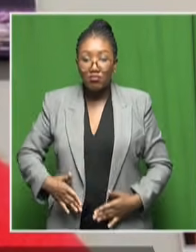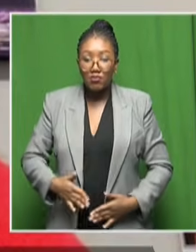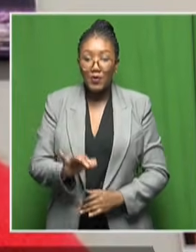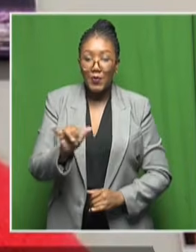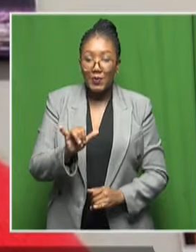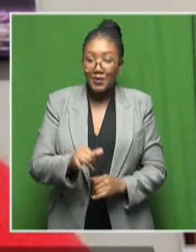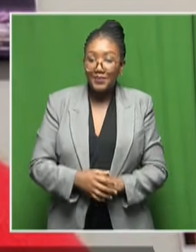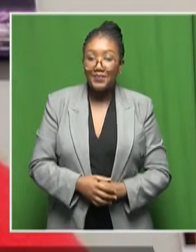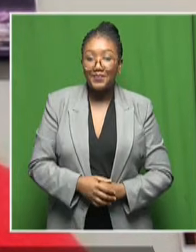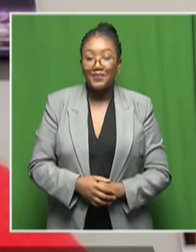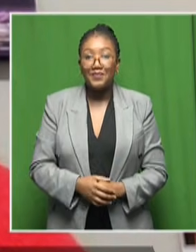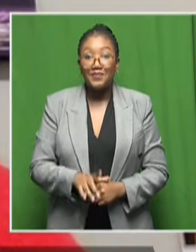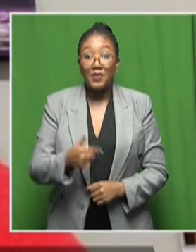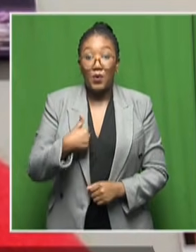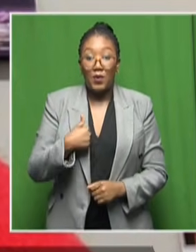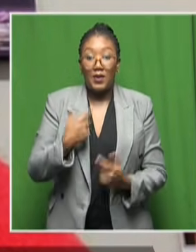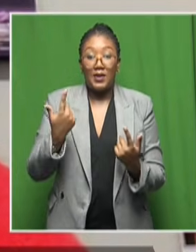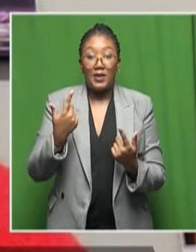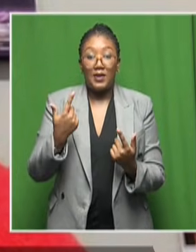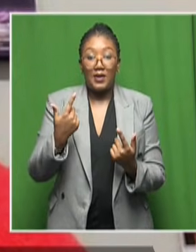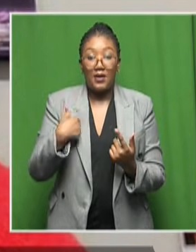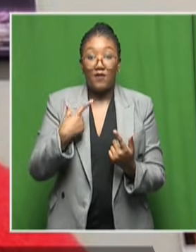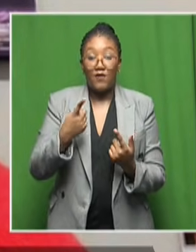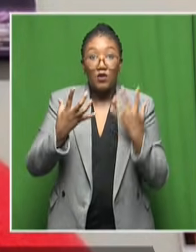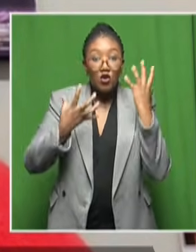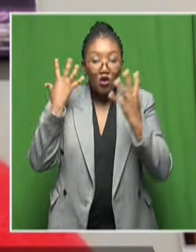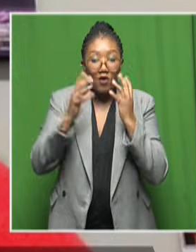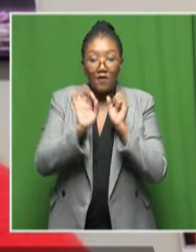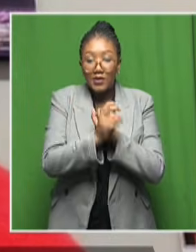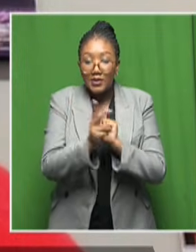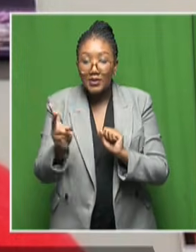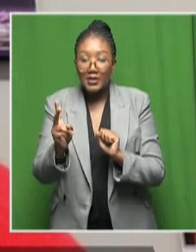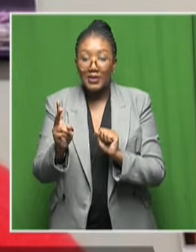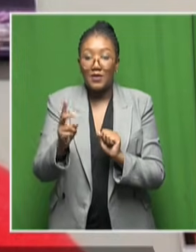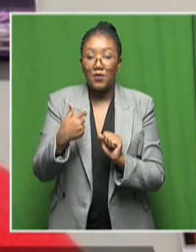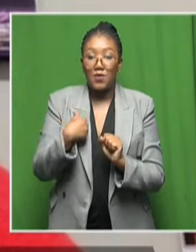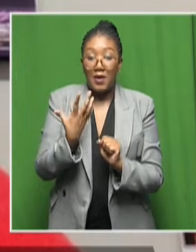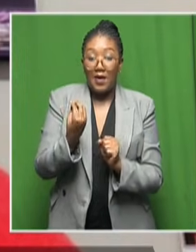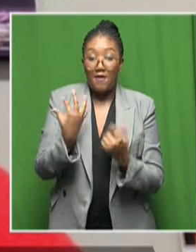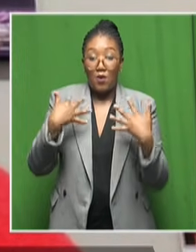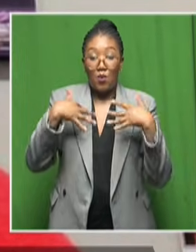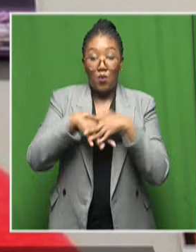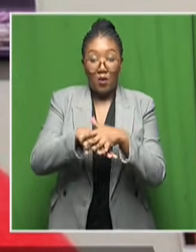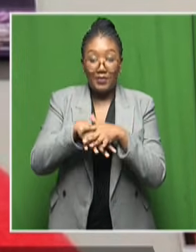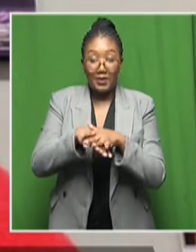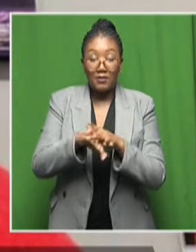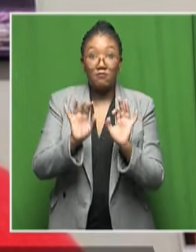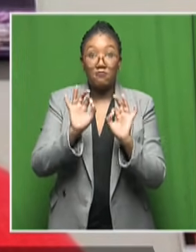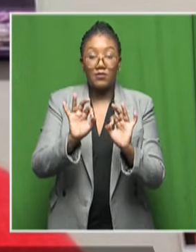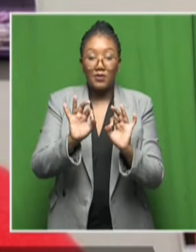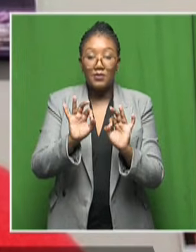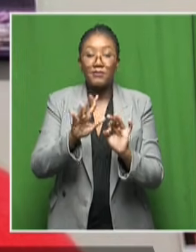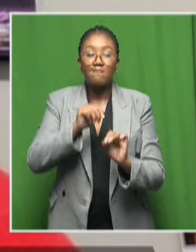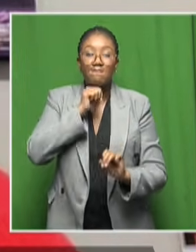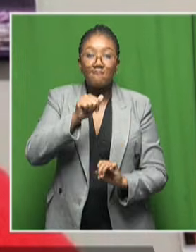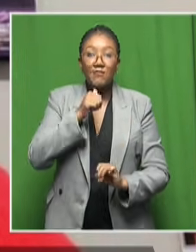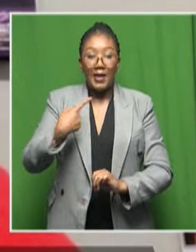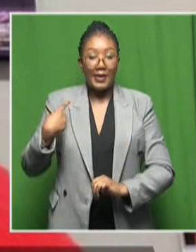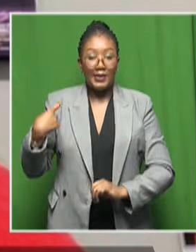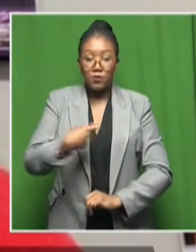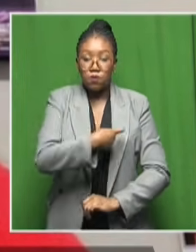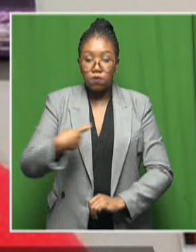So Okay. people can, if you are confused, you can look for the cancer seal of recognition. It means it's been tested and it's good. So whether it's the sprays